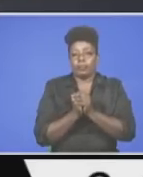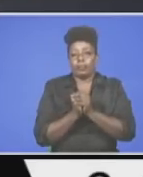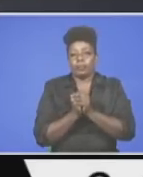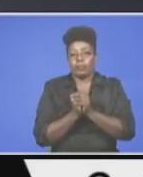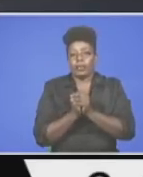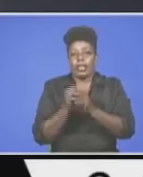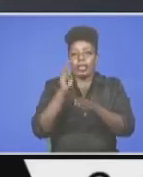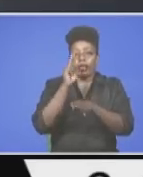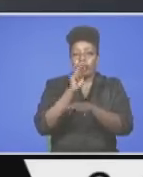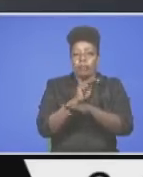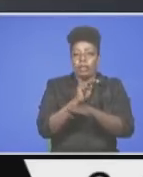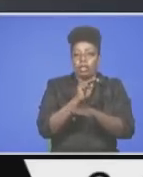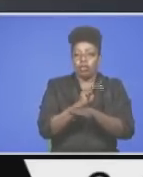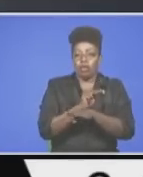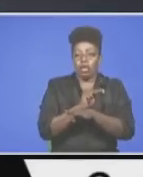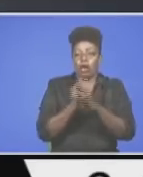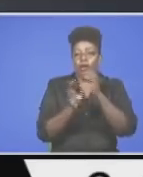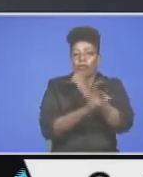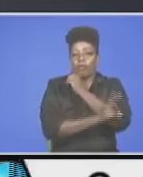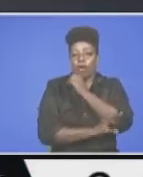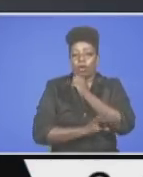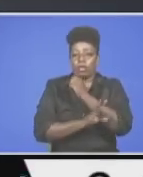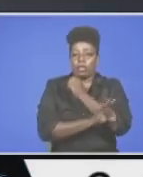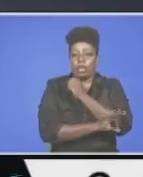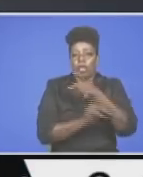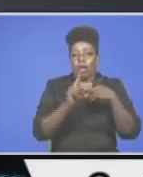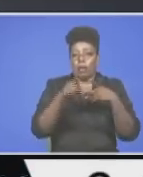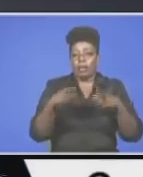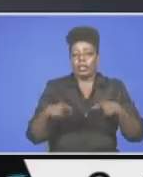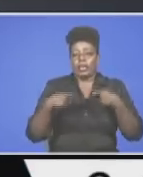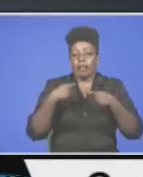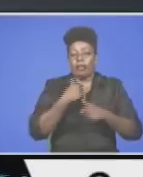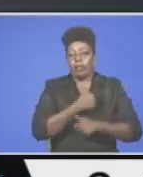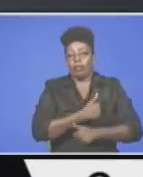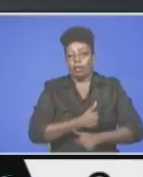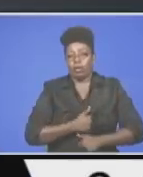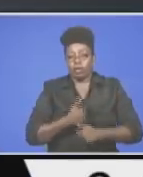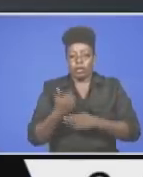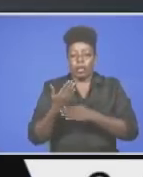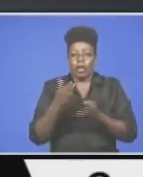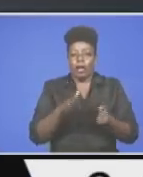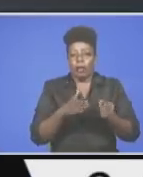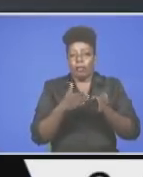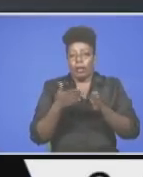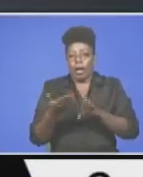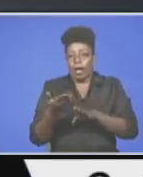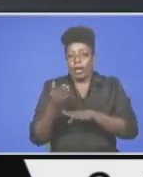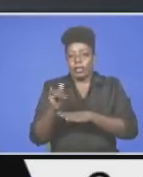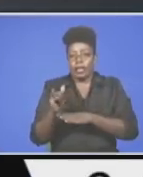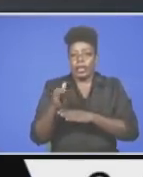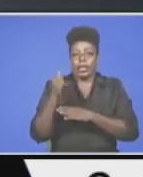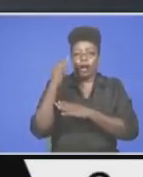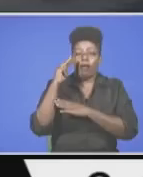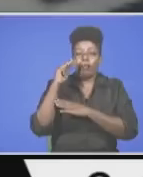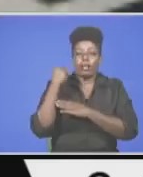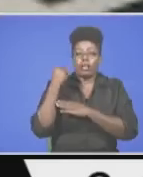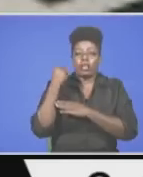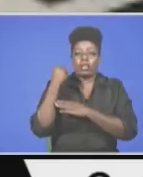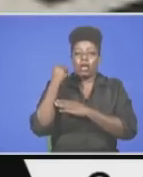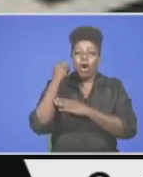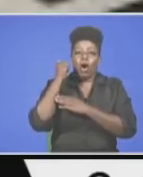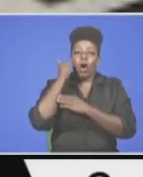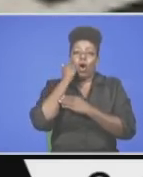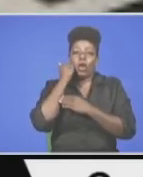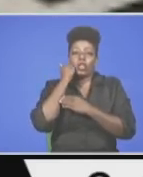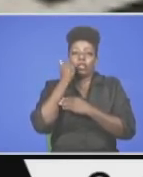Well, the Ministry of Foreign Affairs, among those giving condolences today on the passing of Mrs. Audrey Dean Wright